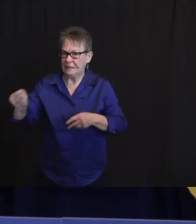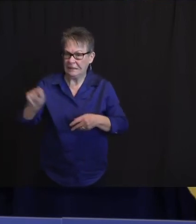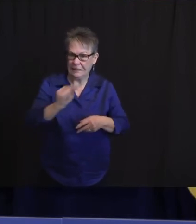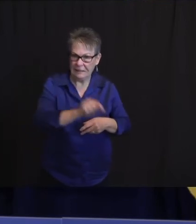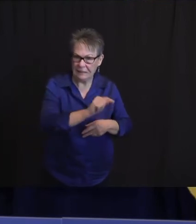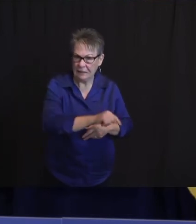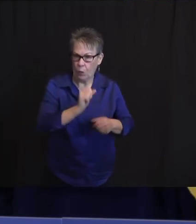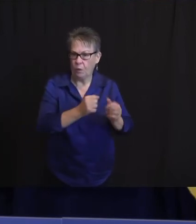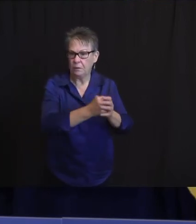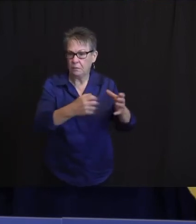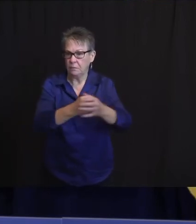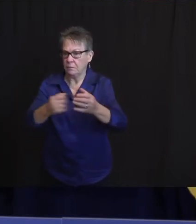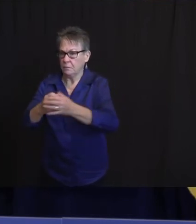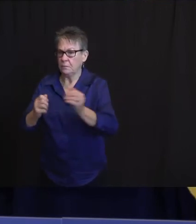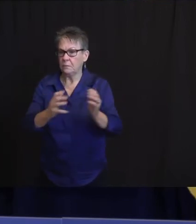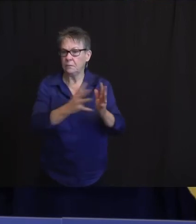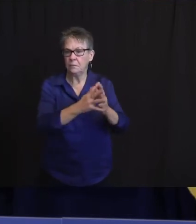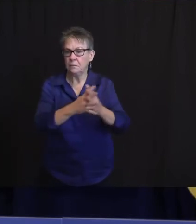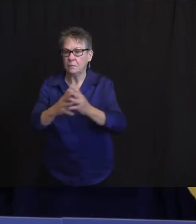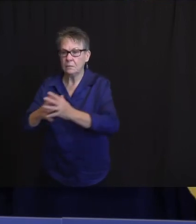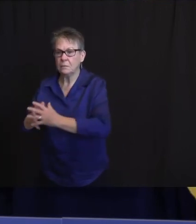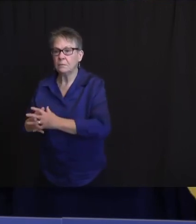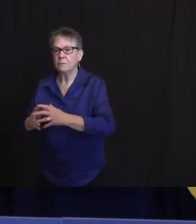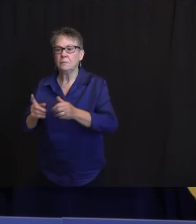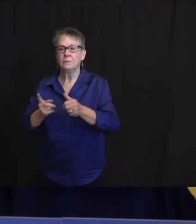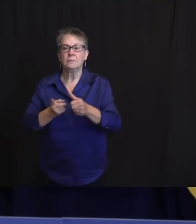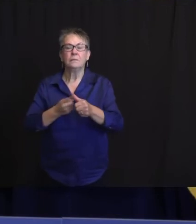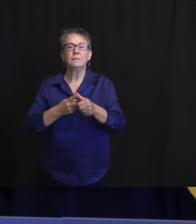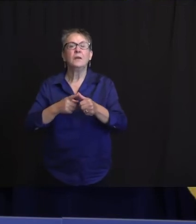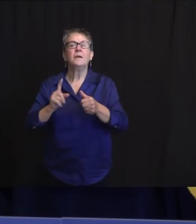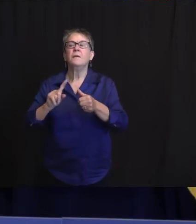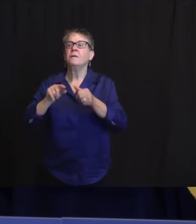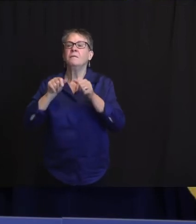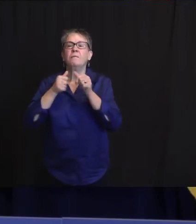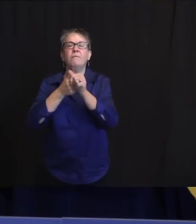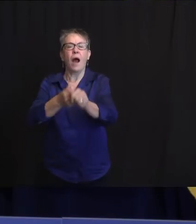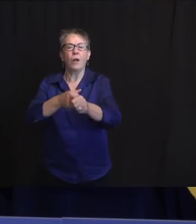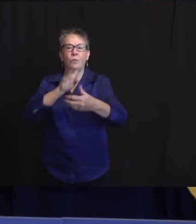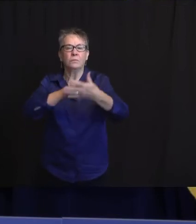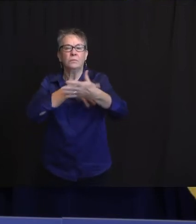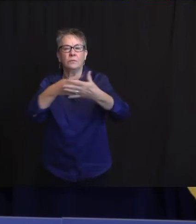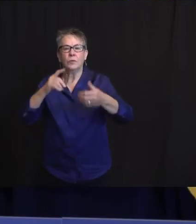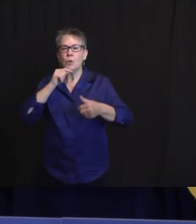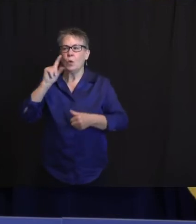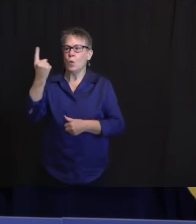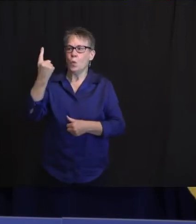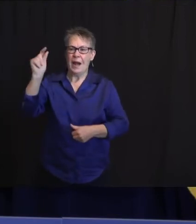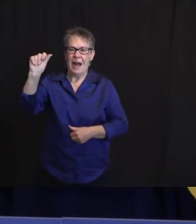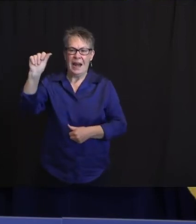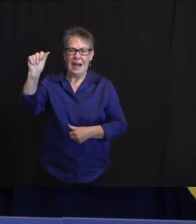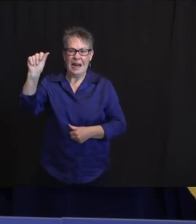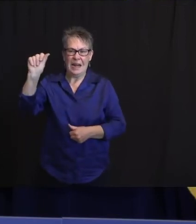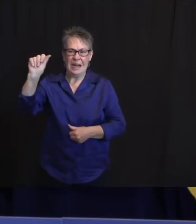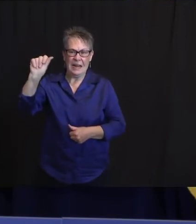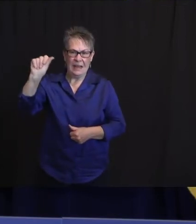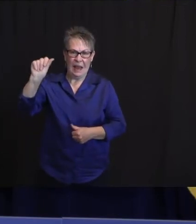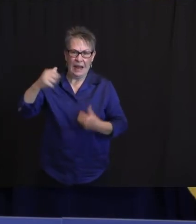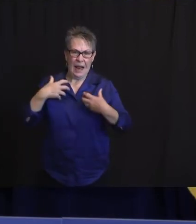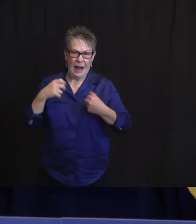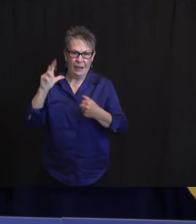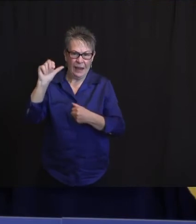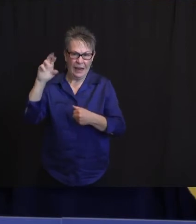the 1A population, healthcare personnel. Those include paid and unpaid